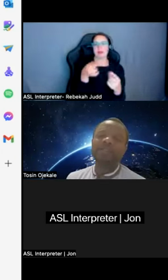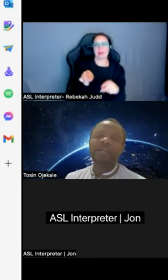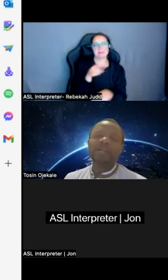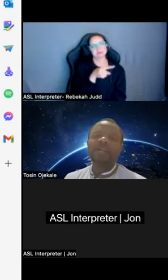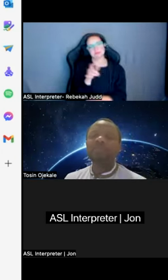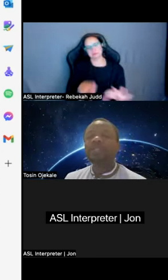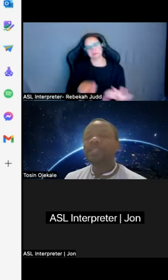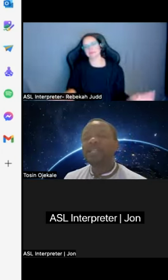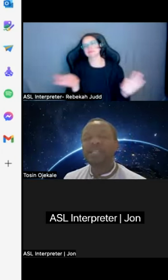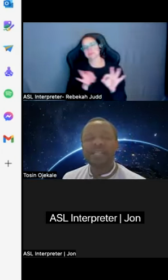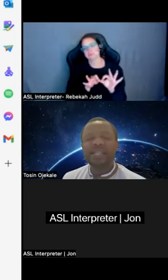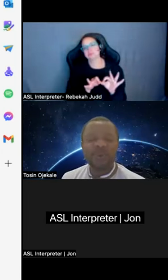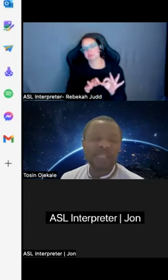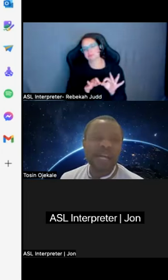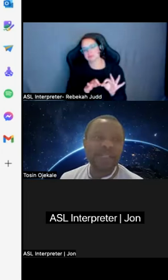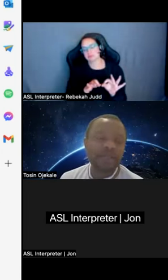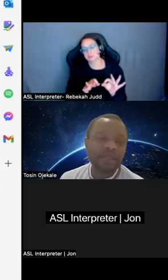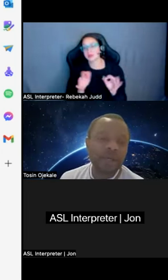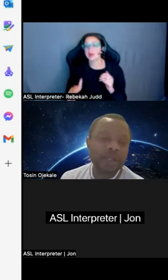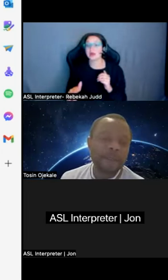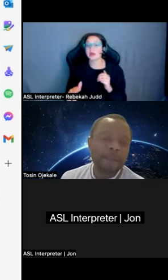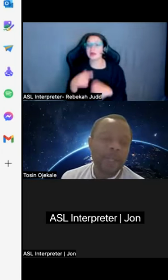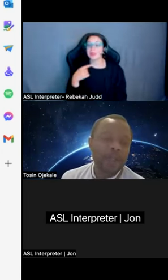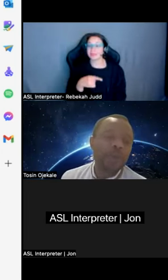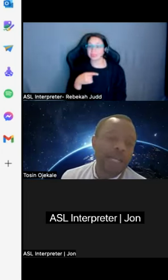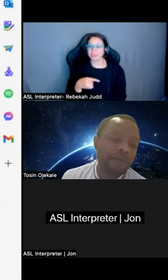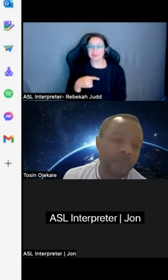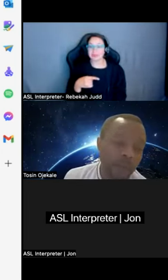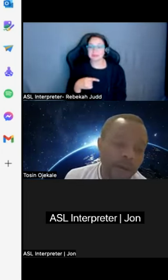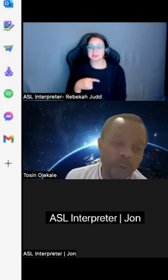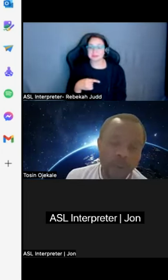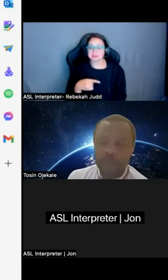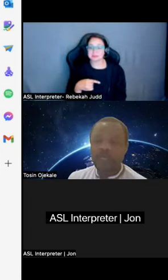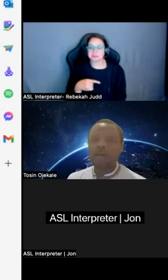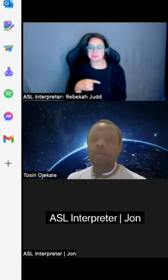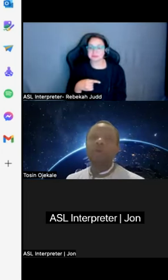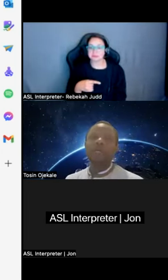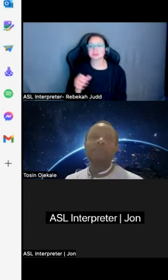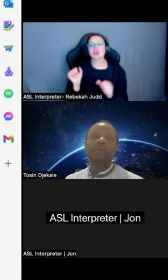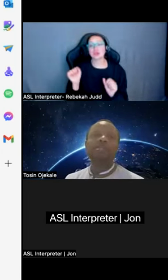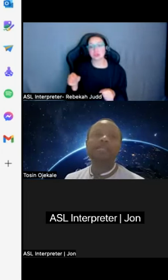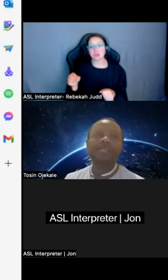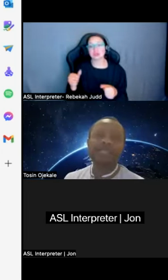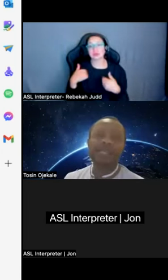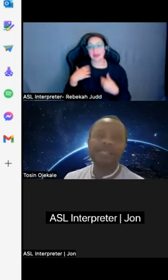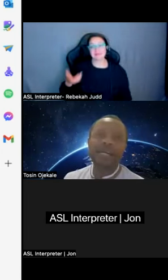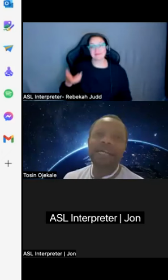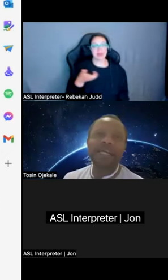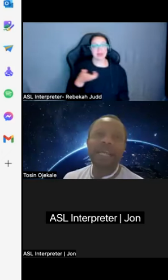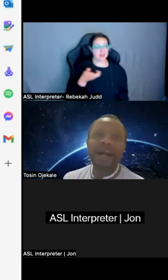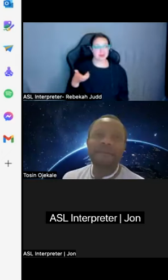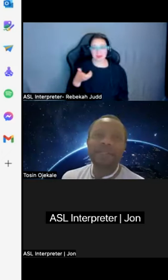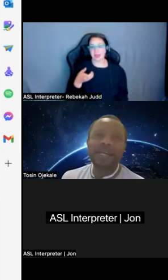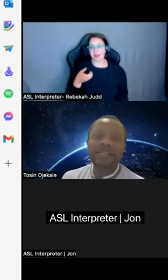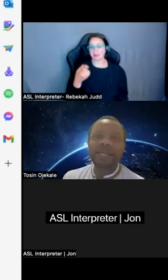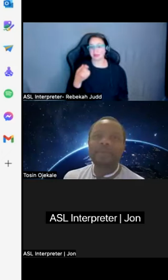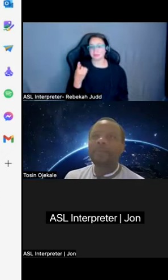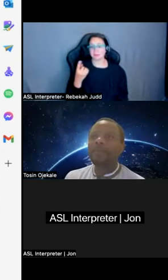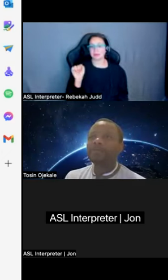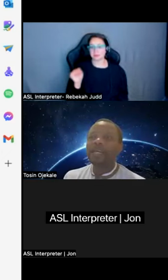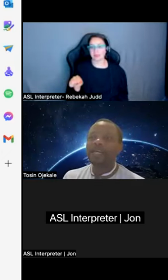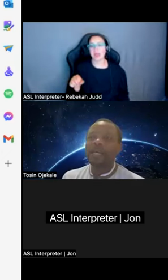That in most cases, these ones are not, so you can have the mobile one, but in most data center, they have it as